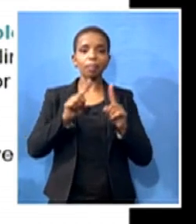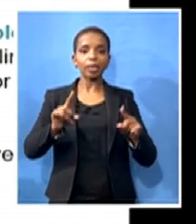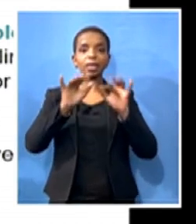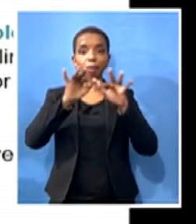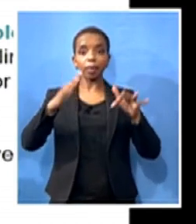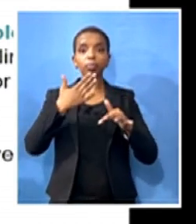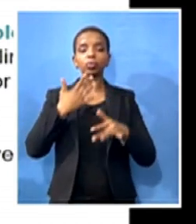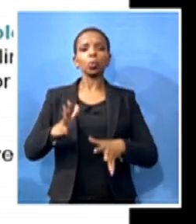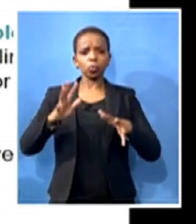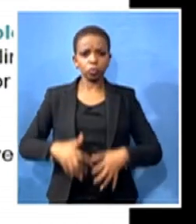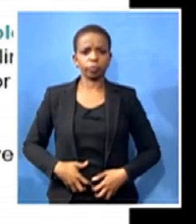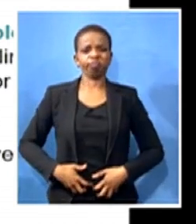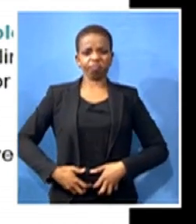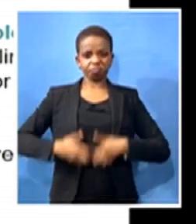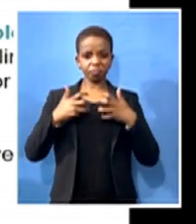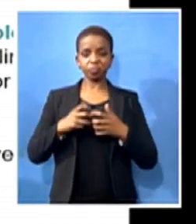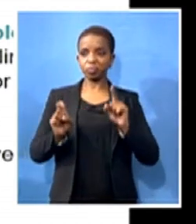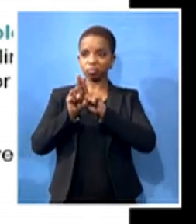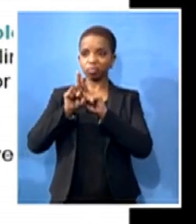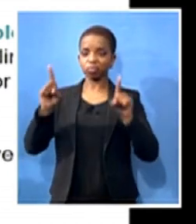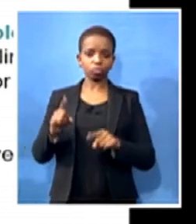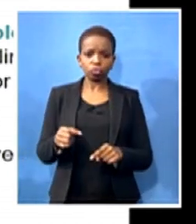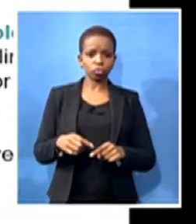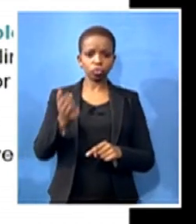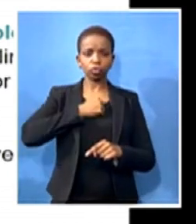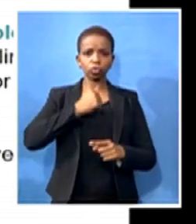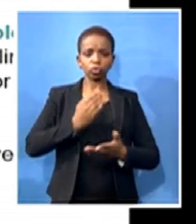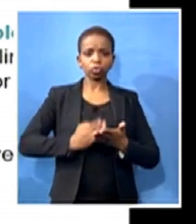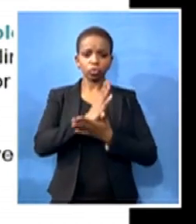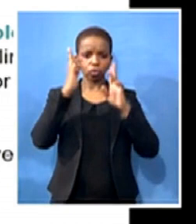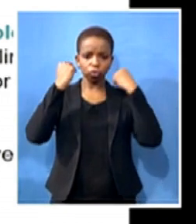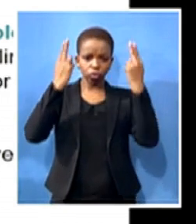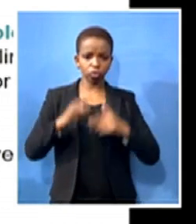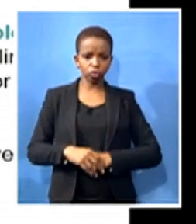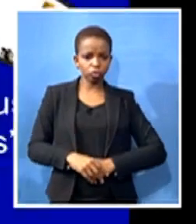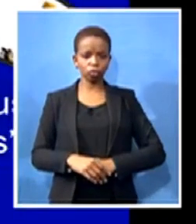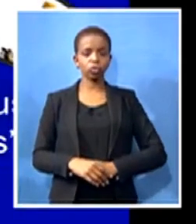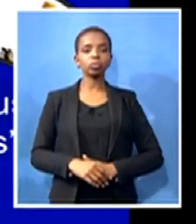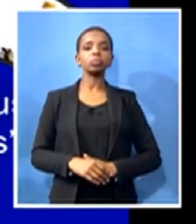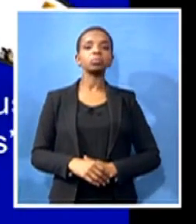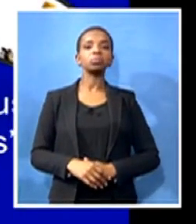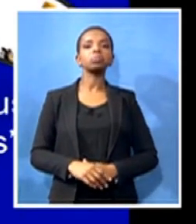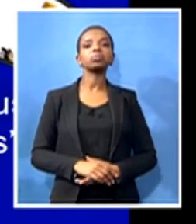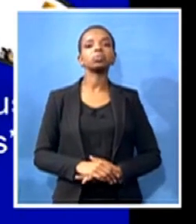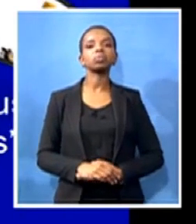are to sacrifice their rights. Next slide.